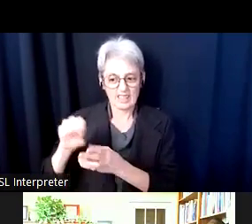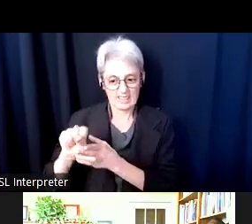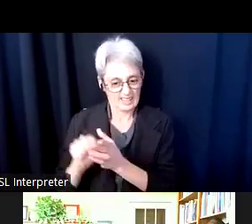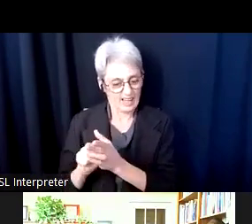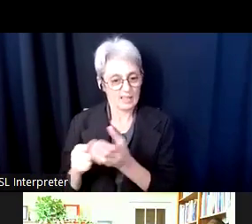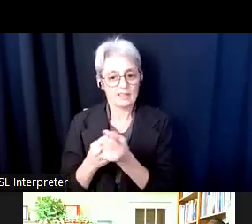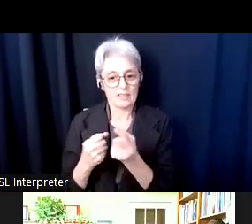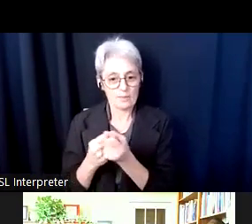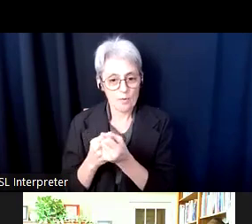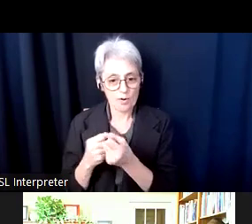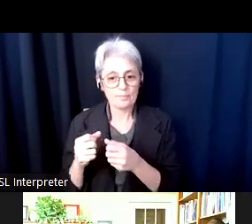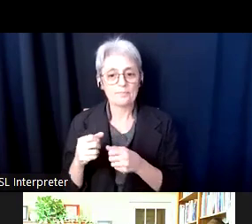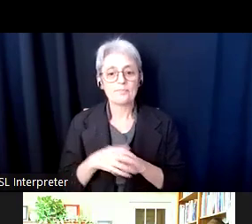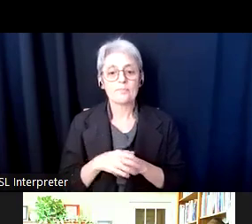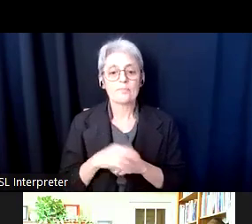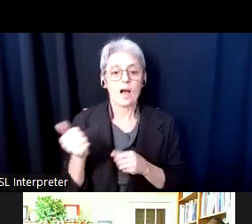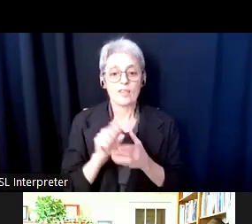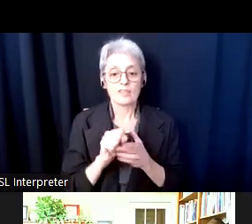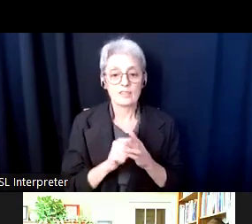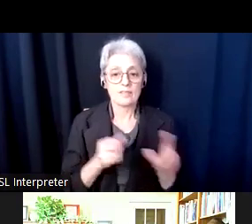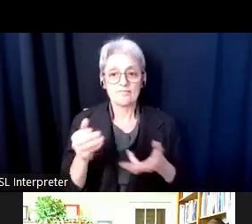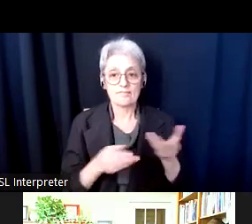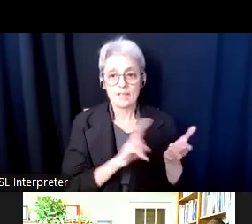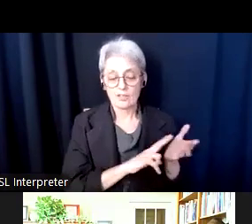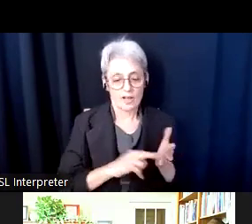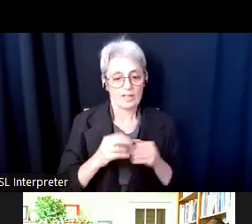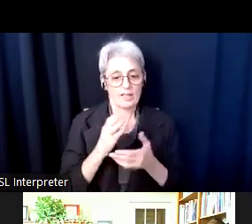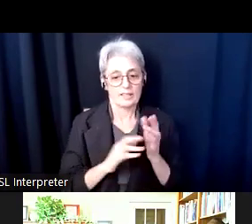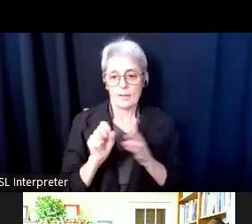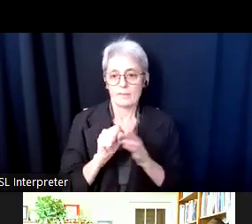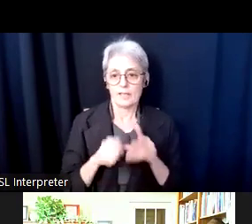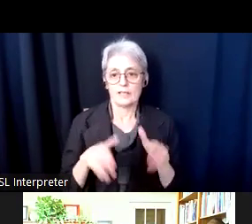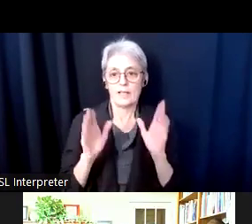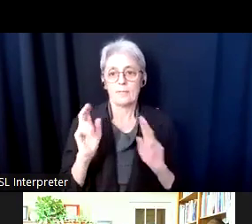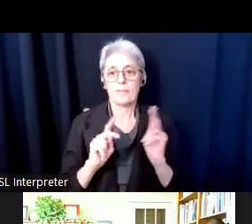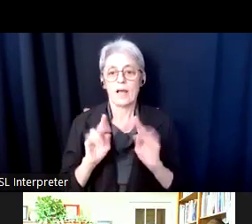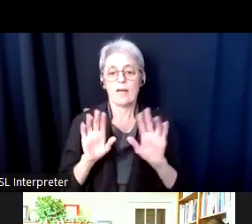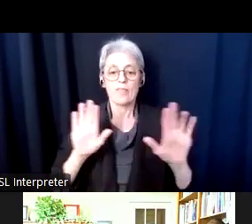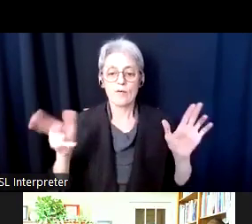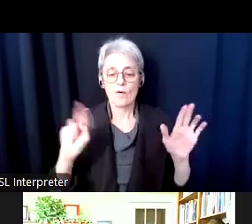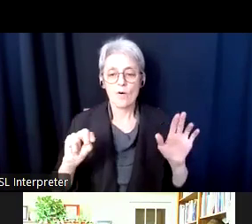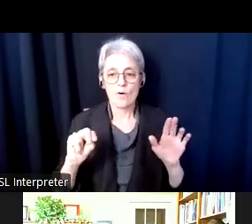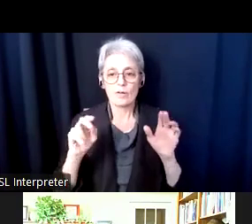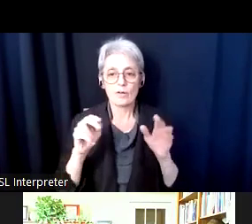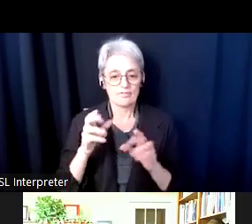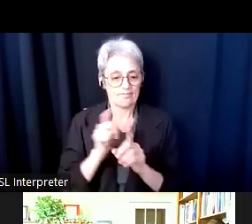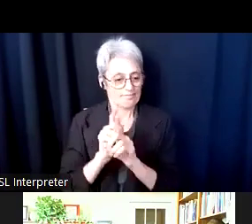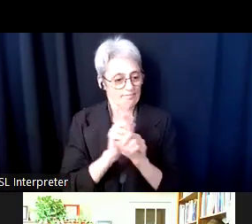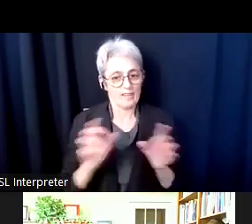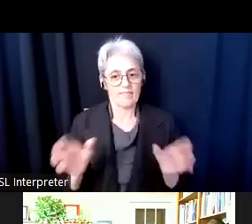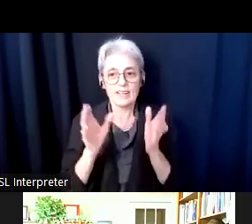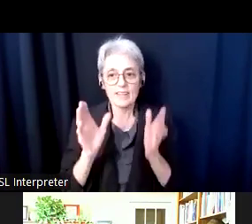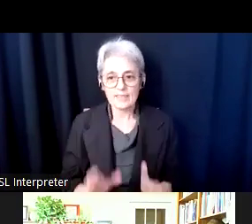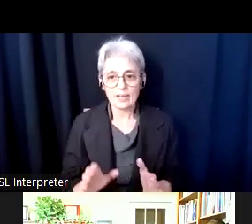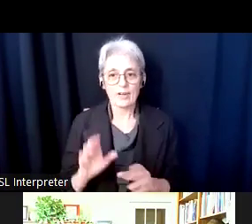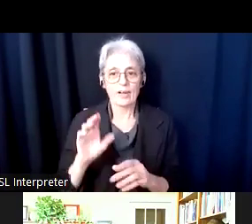states contract. Some states allow people to have their own personal facilitator or personal agent